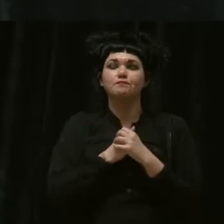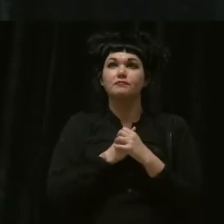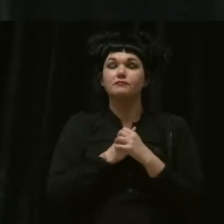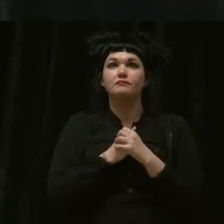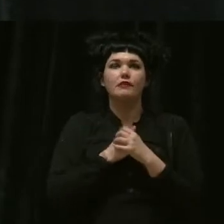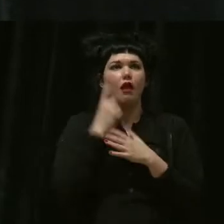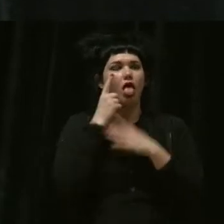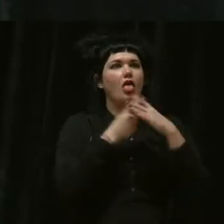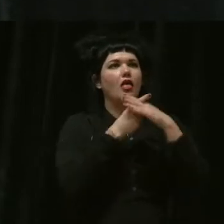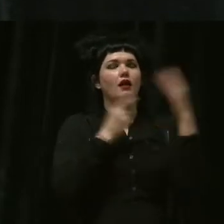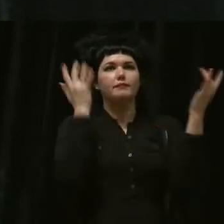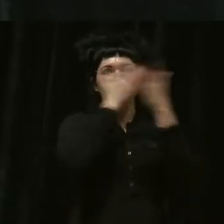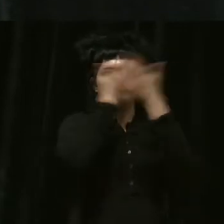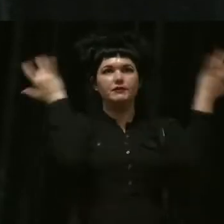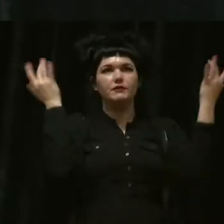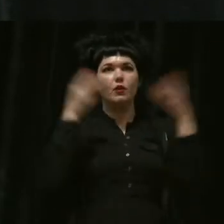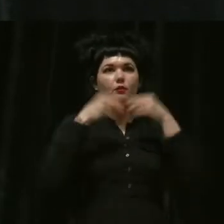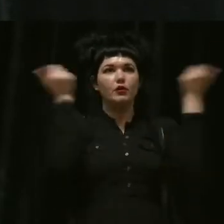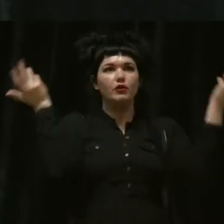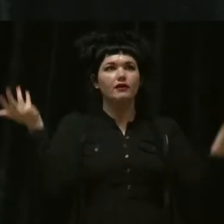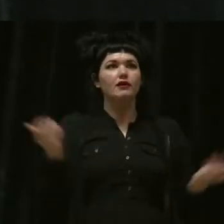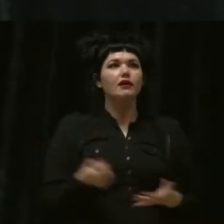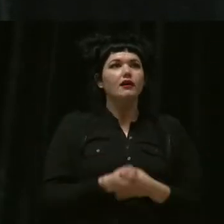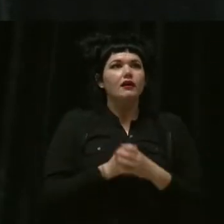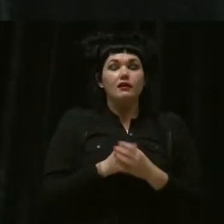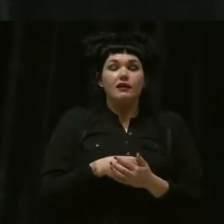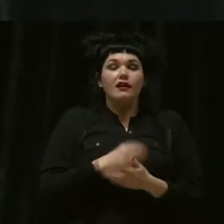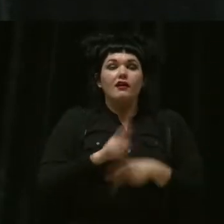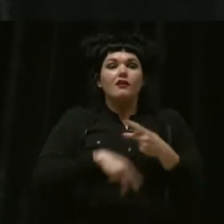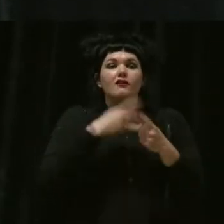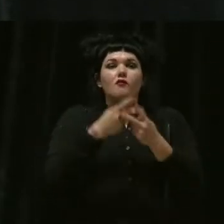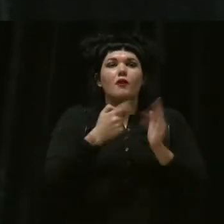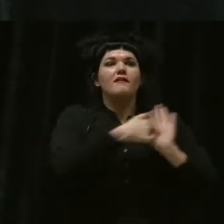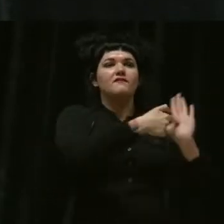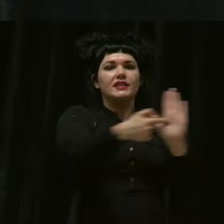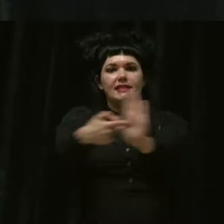I just lost my train of thought, a form of visibility.